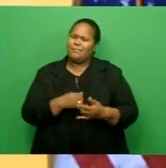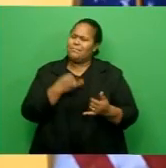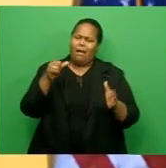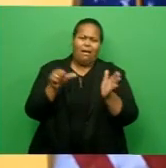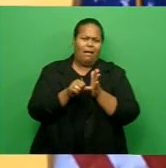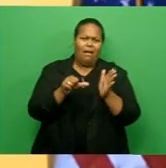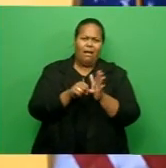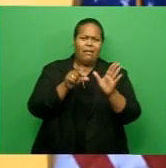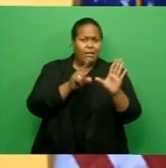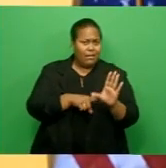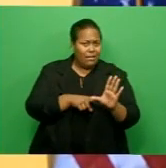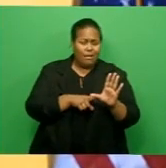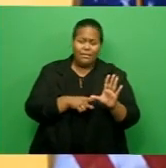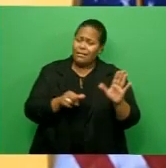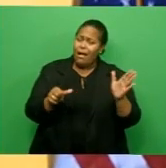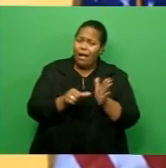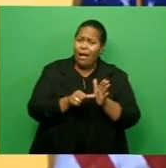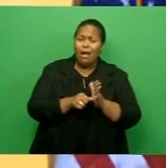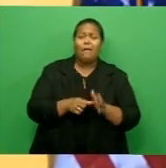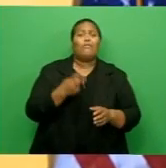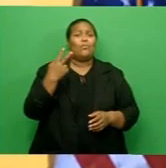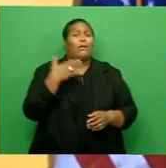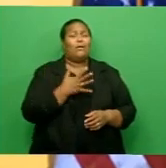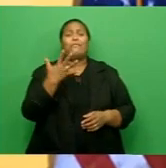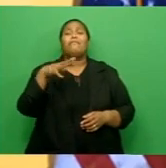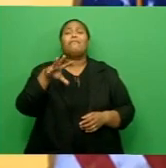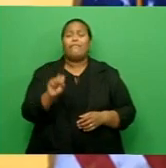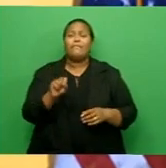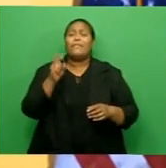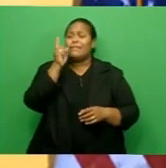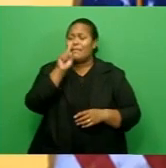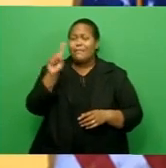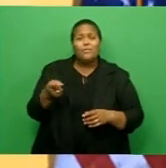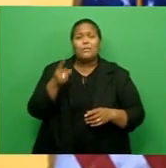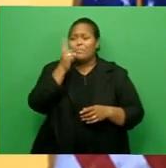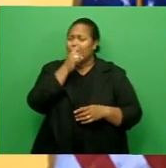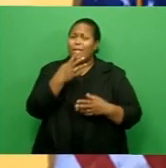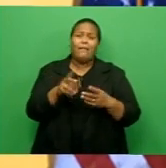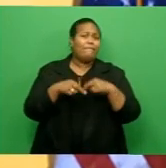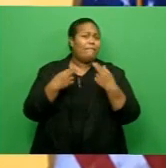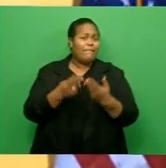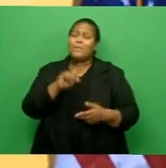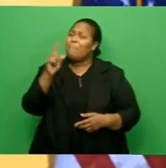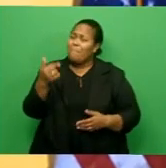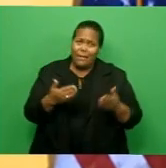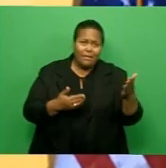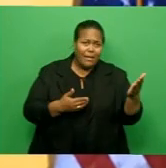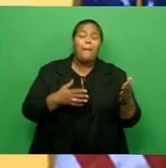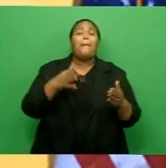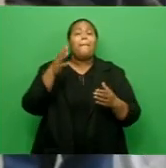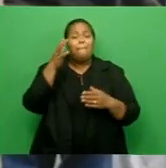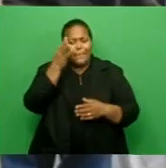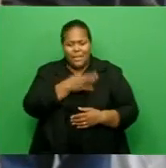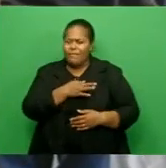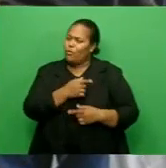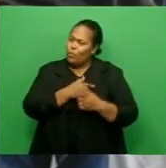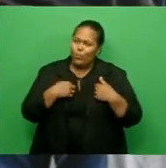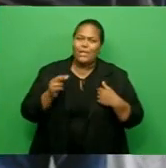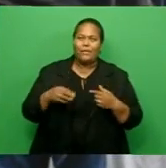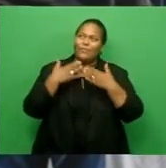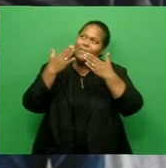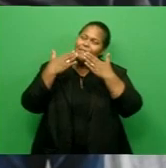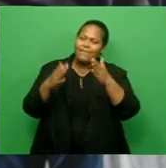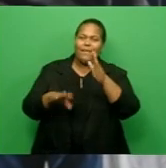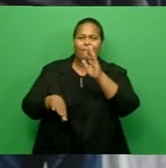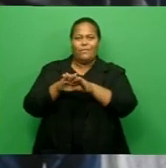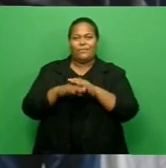year, particularly hard for over 250,000 people and their families. But I still believe we have much to be thankful for. As of today,